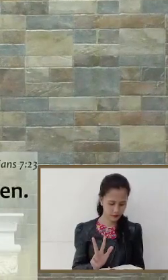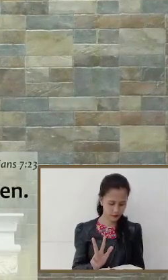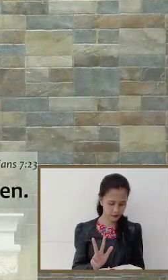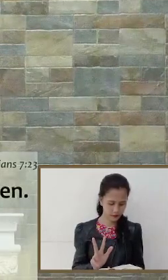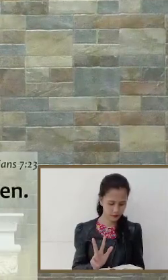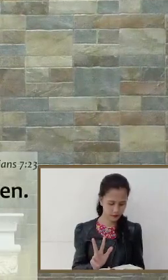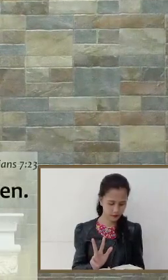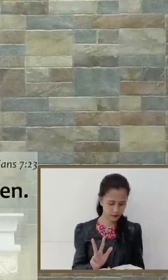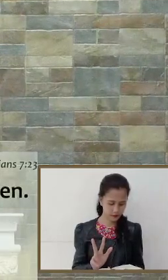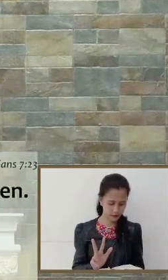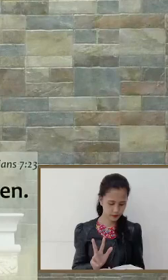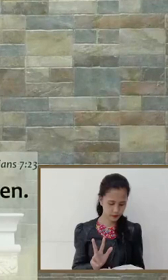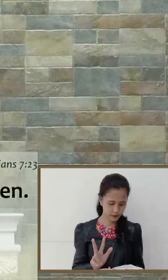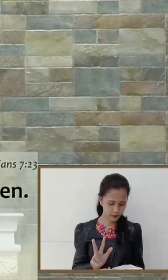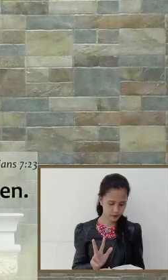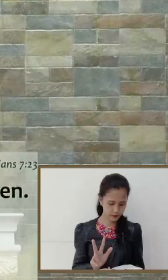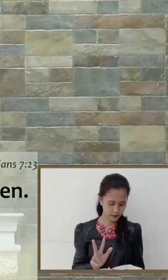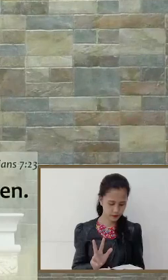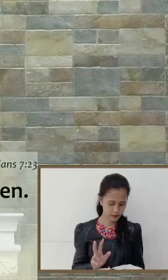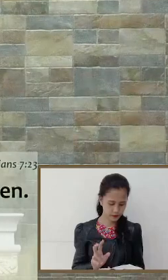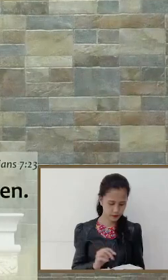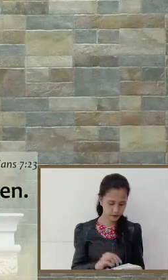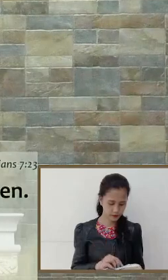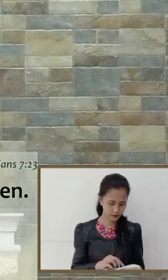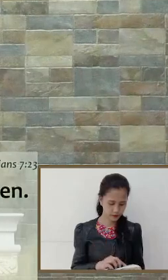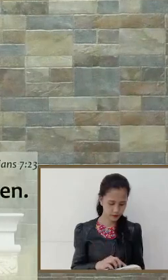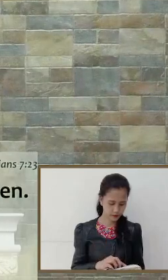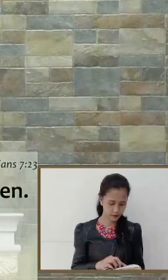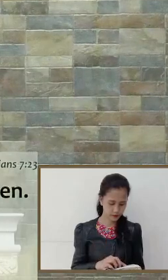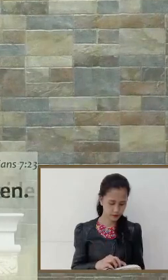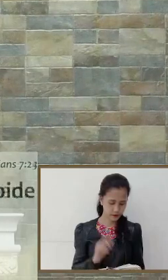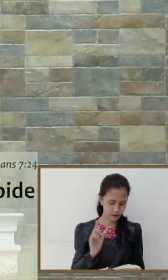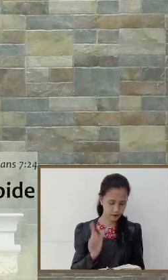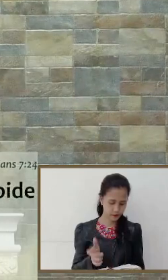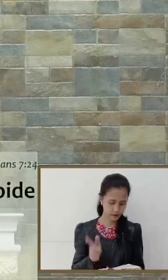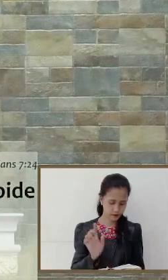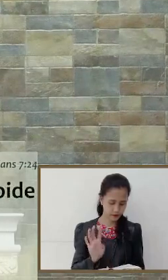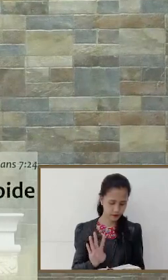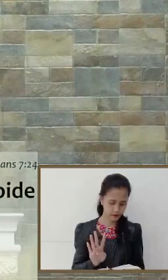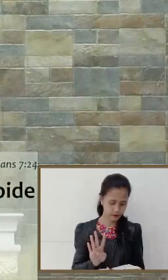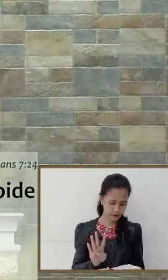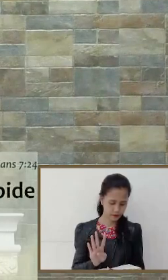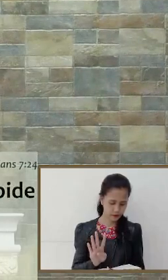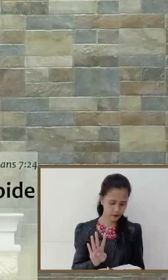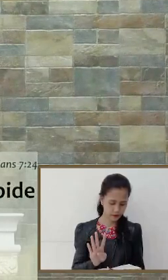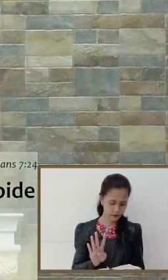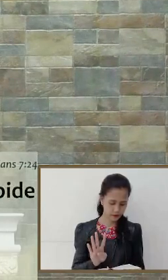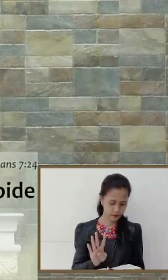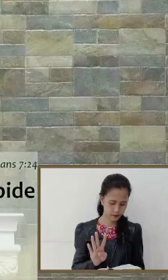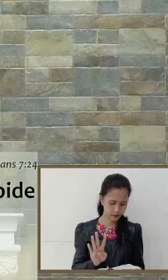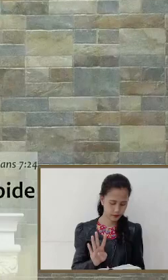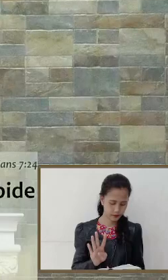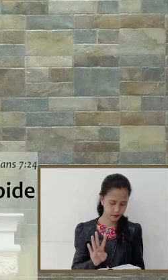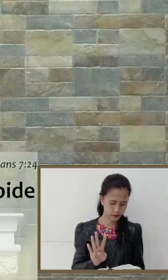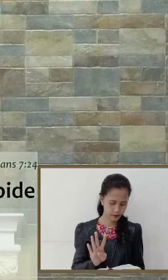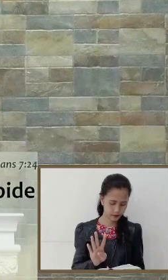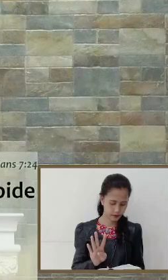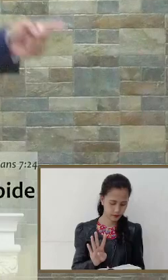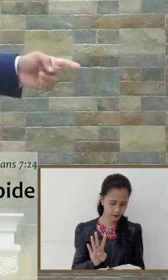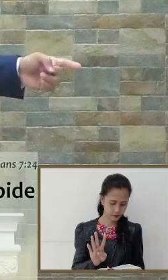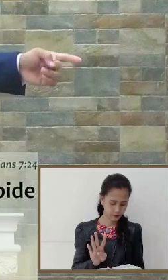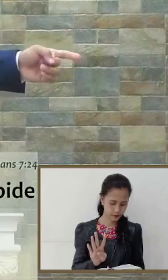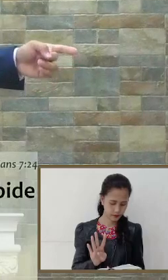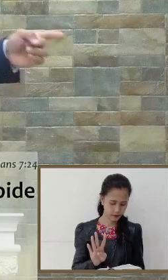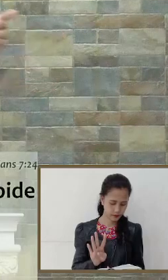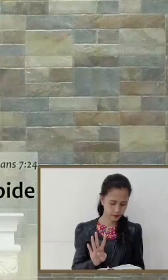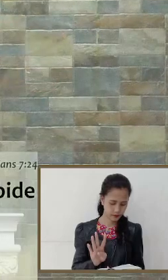Be not ye the servants of men. Verse number 24. Brethren, let every man wherein he is